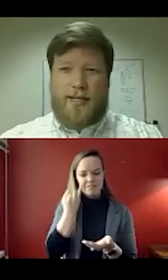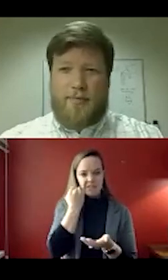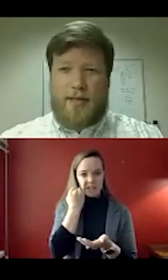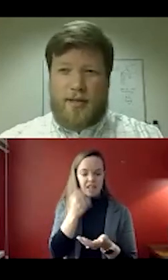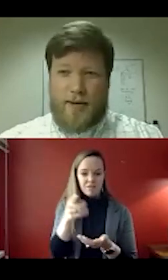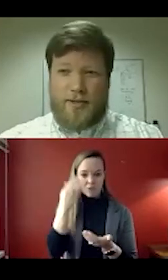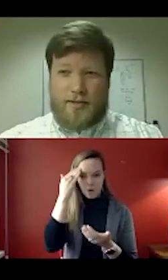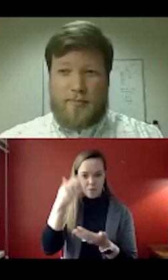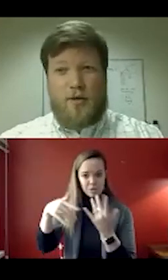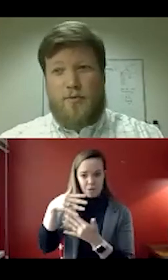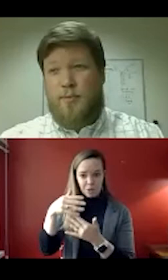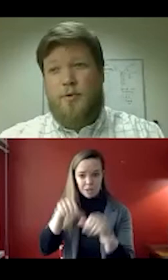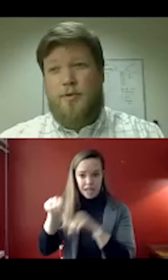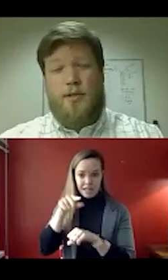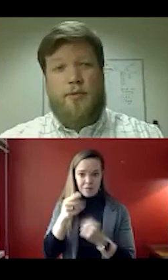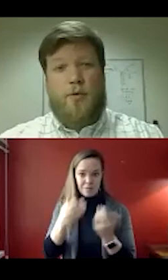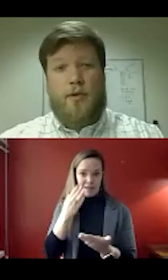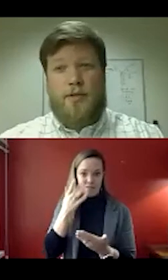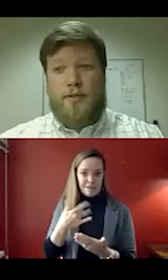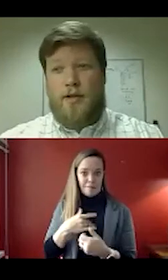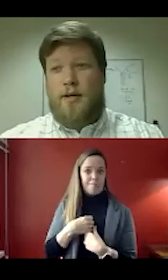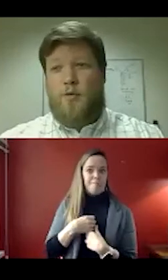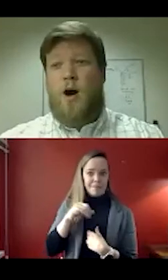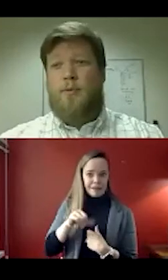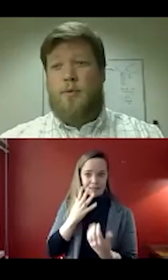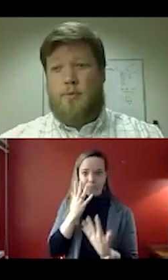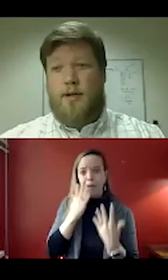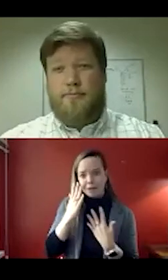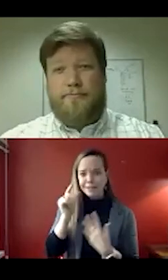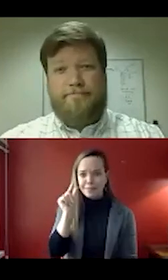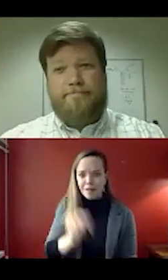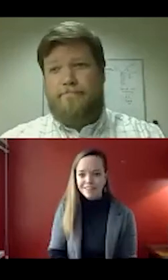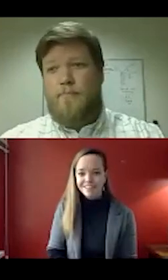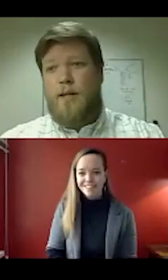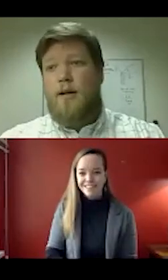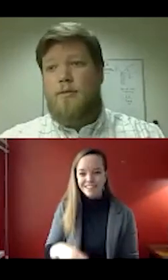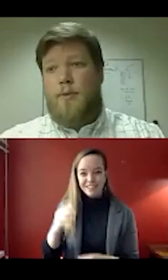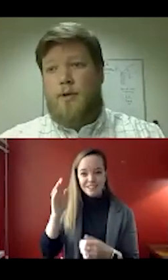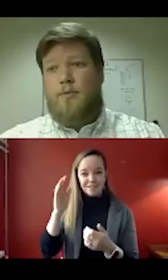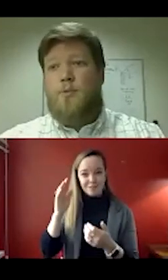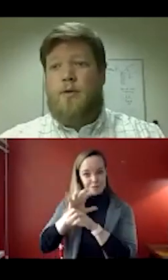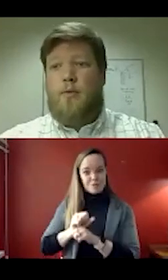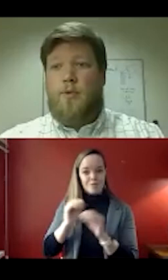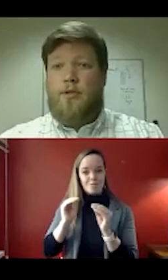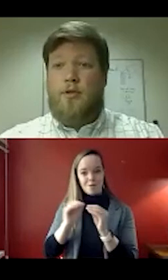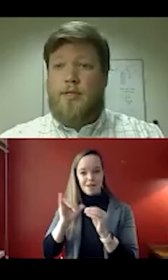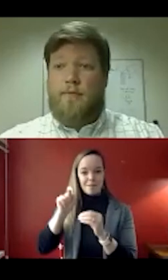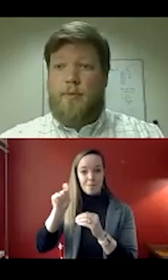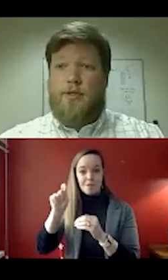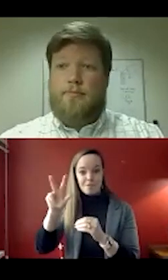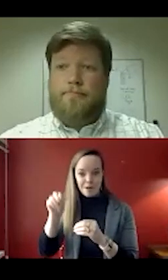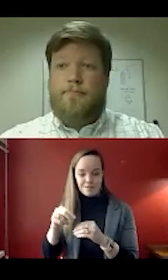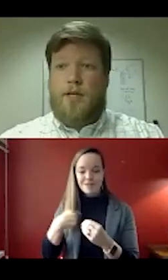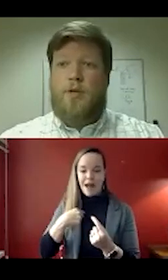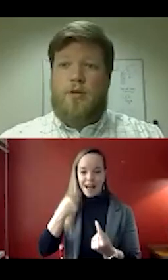science, it might even be embarrassingly small for people who are used to dealing with correlations of a whopping 0.30. So my question was whether or not we could use that